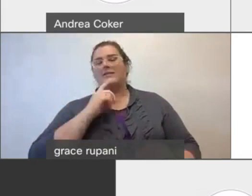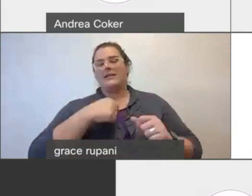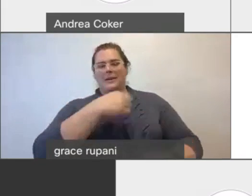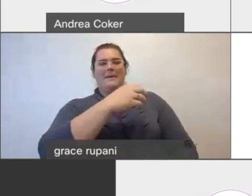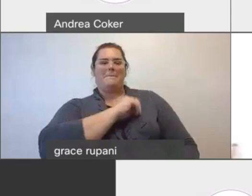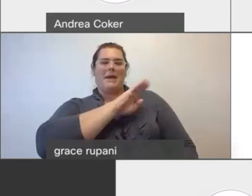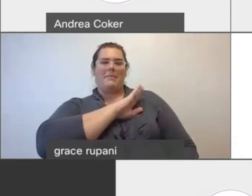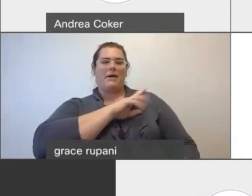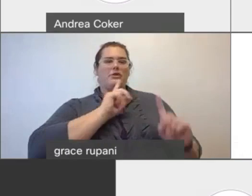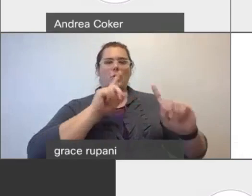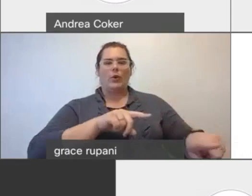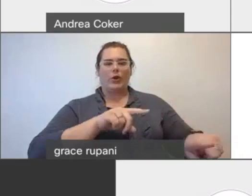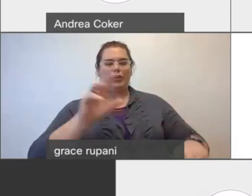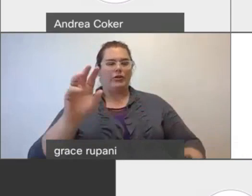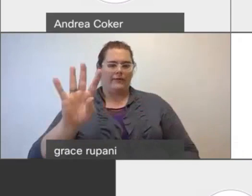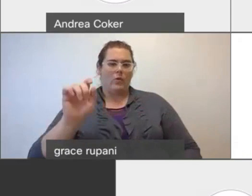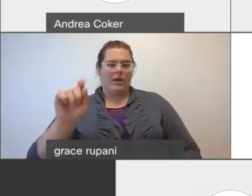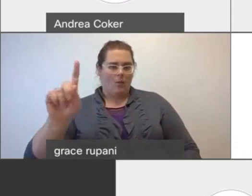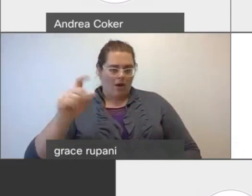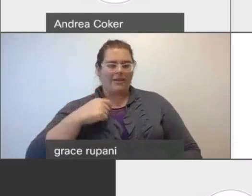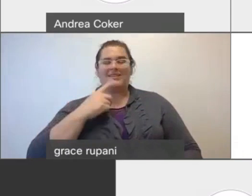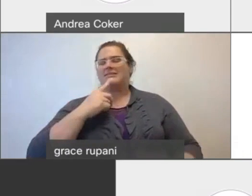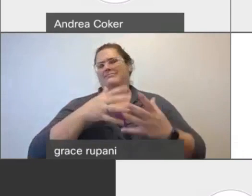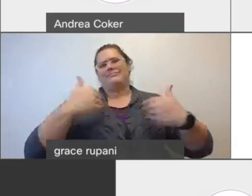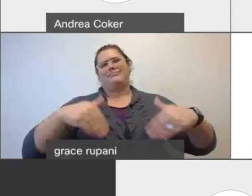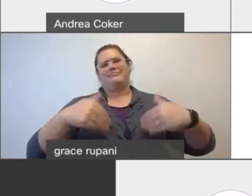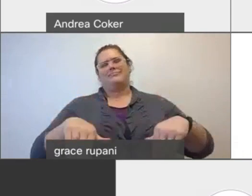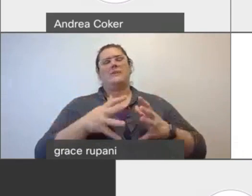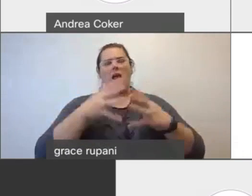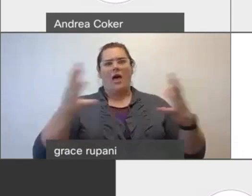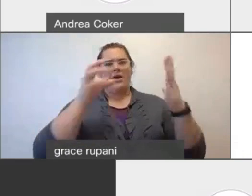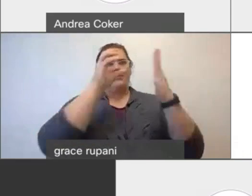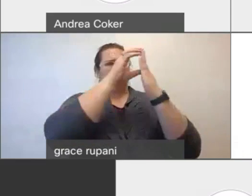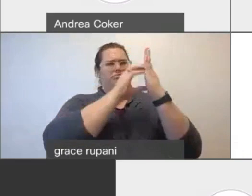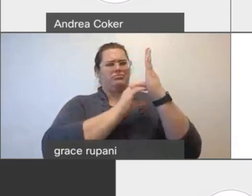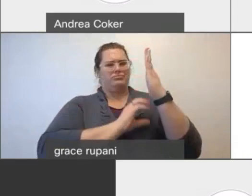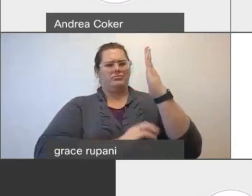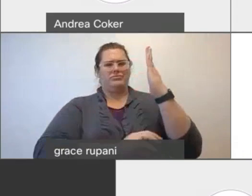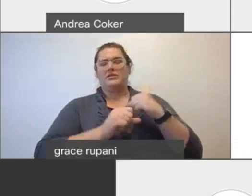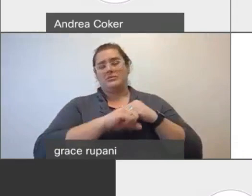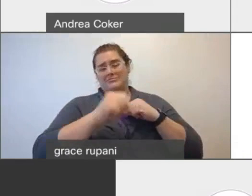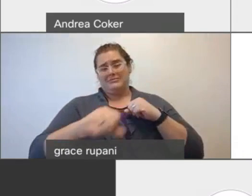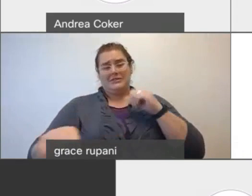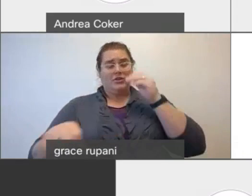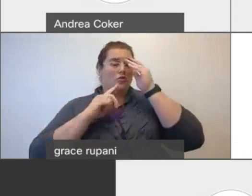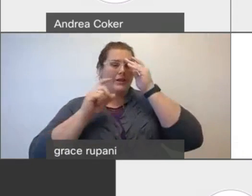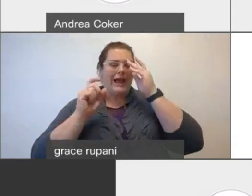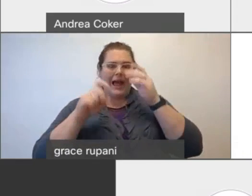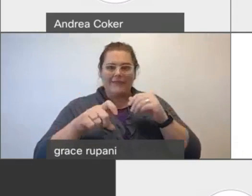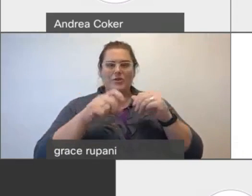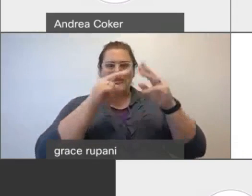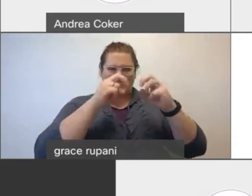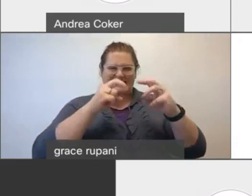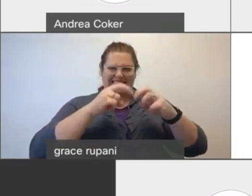order. There's a lot of language in that really has to be parsed. And so we're working with the other agencies